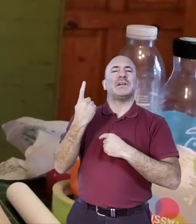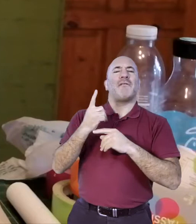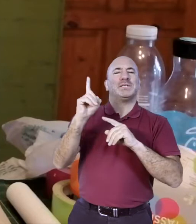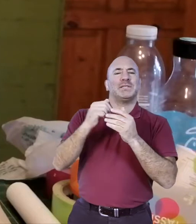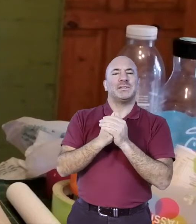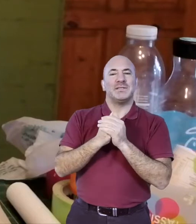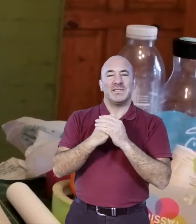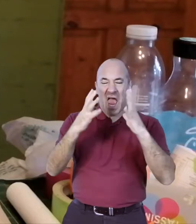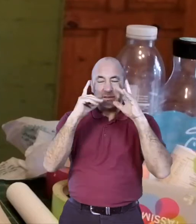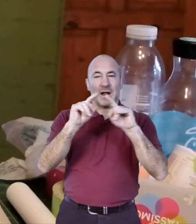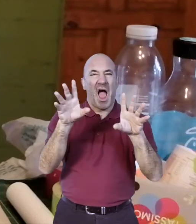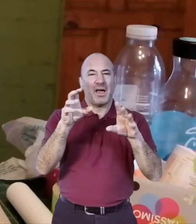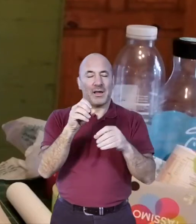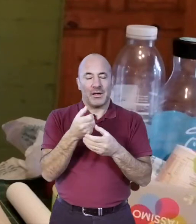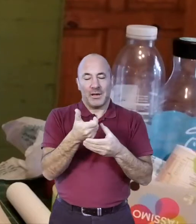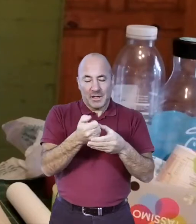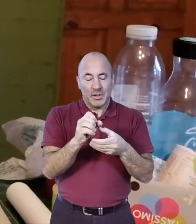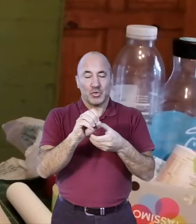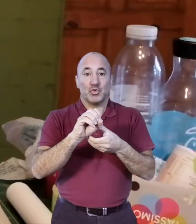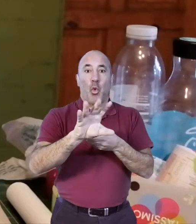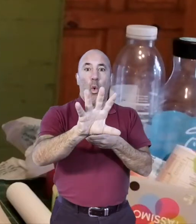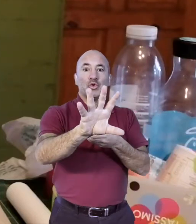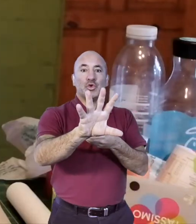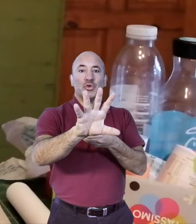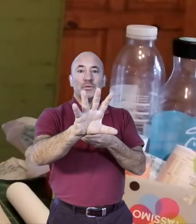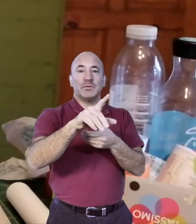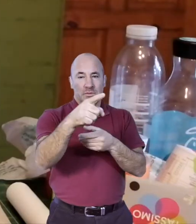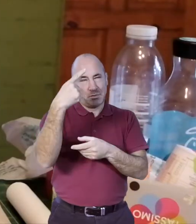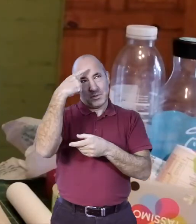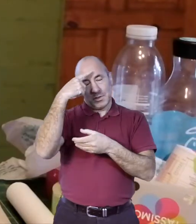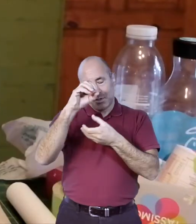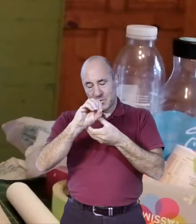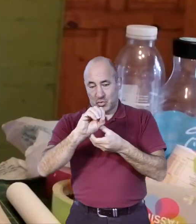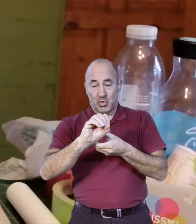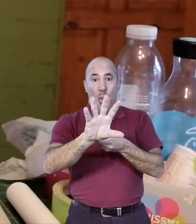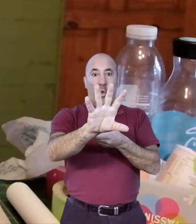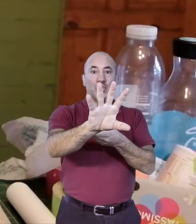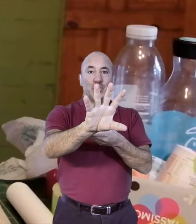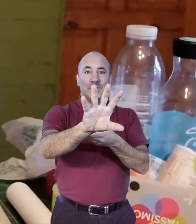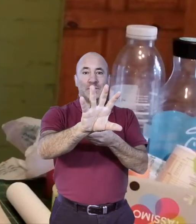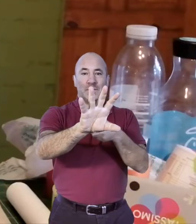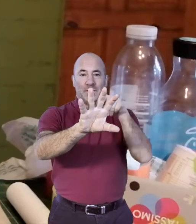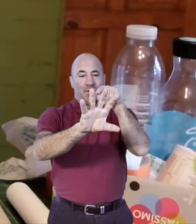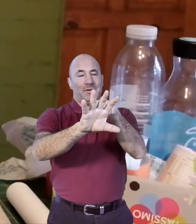taught is that the head is the torch. And when you think about a torch